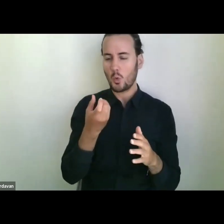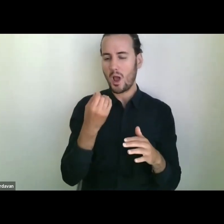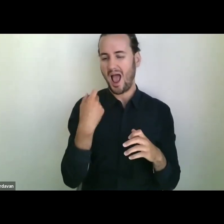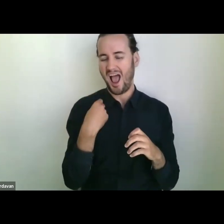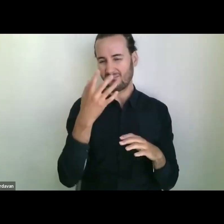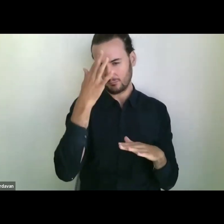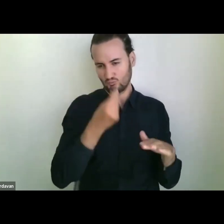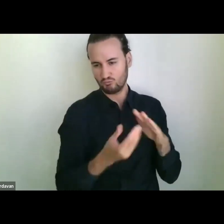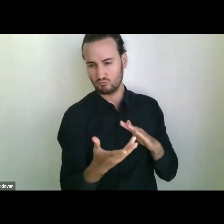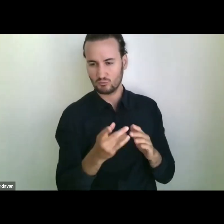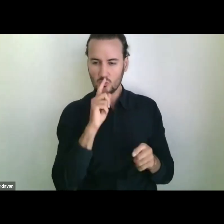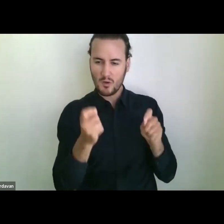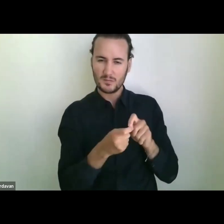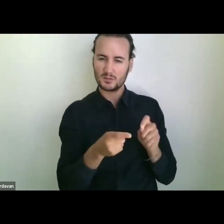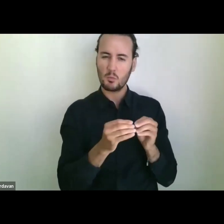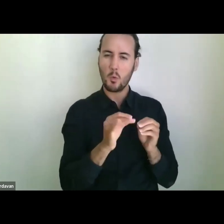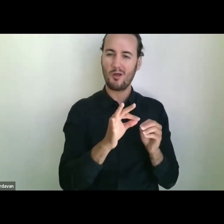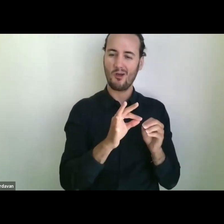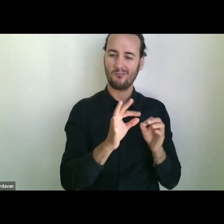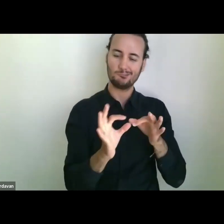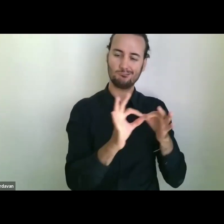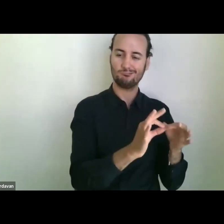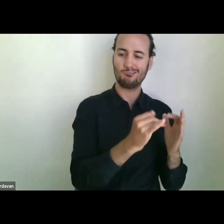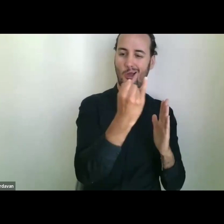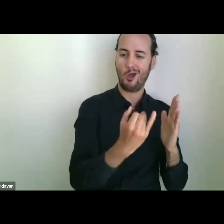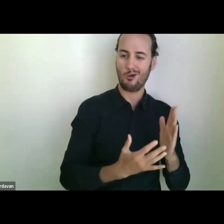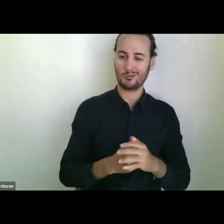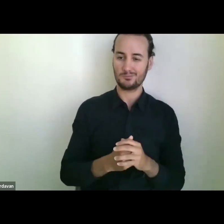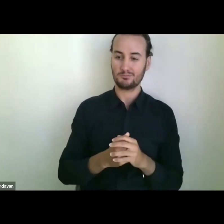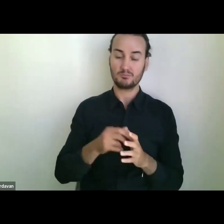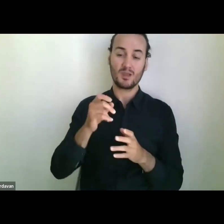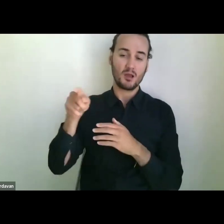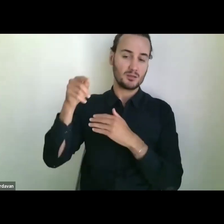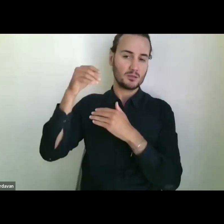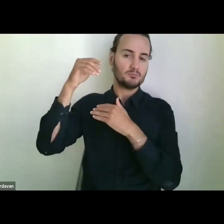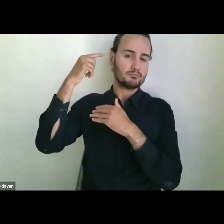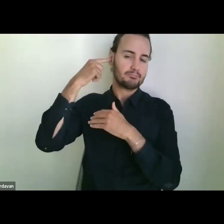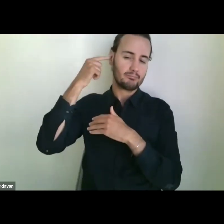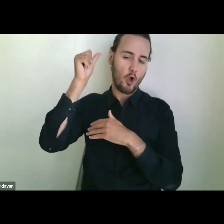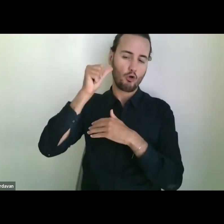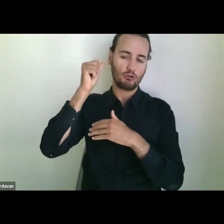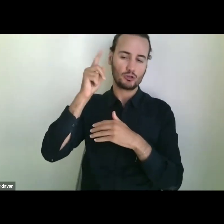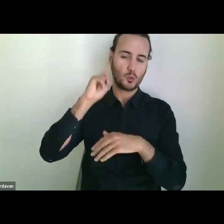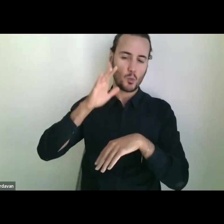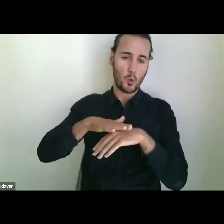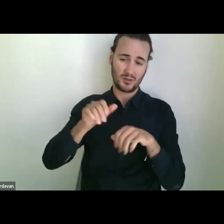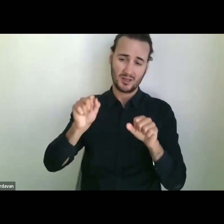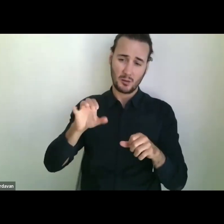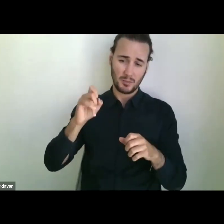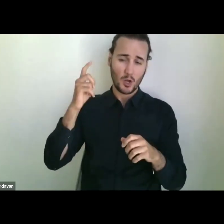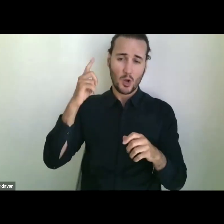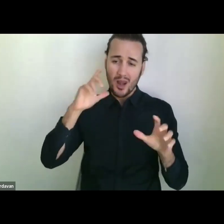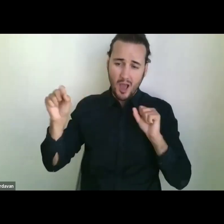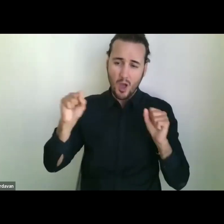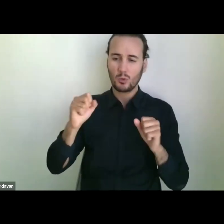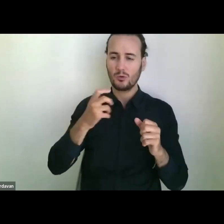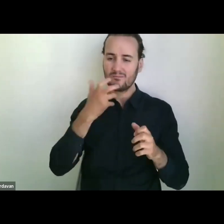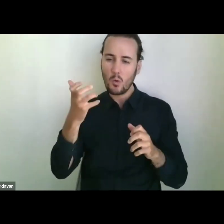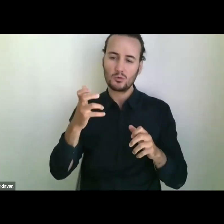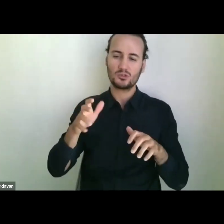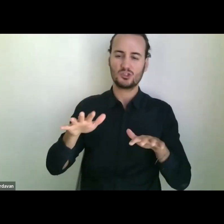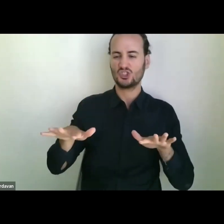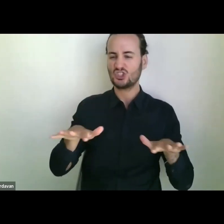want to give an audio warning. There is loud volume, shifting tone, quick